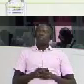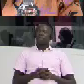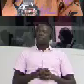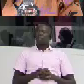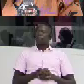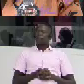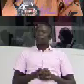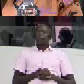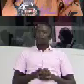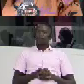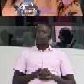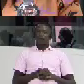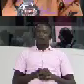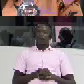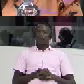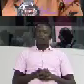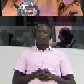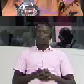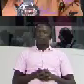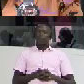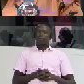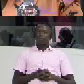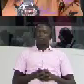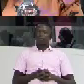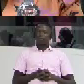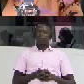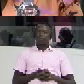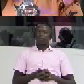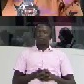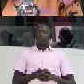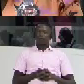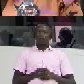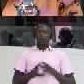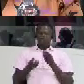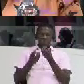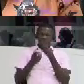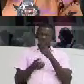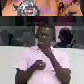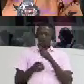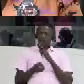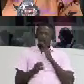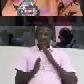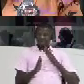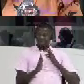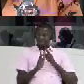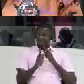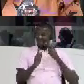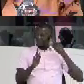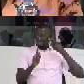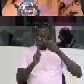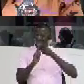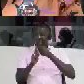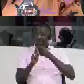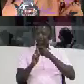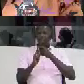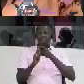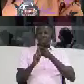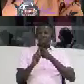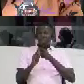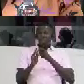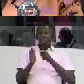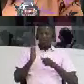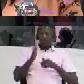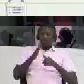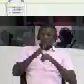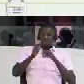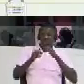Was it usual, perhaps, or before we go to that, can you tell me who your direct supervisor was? di nga mun a wax yow